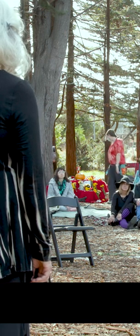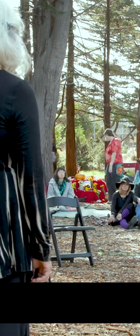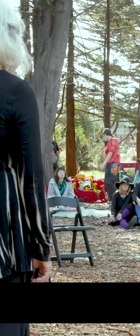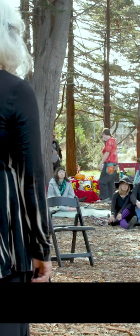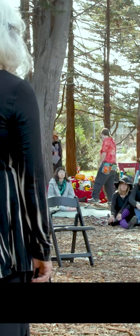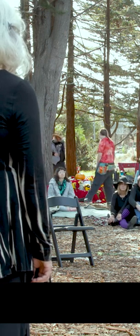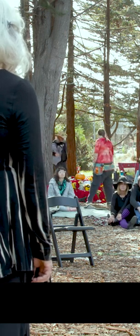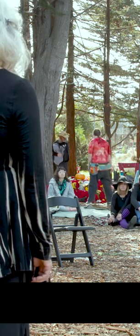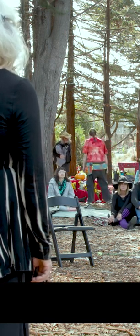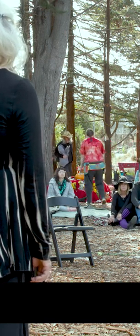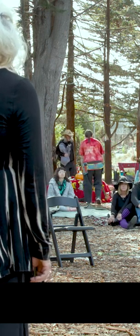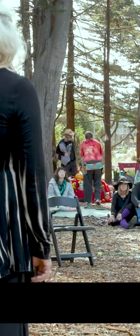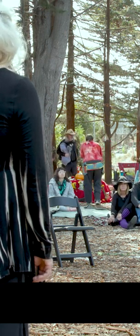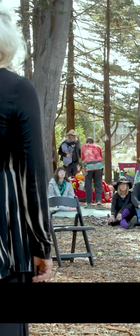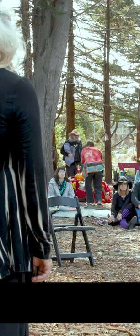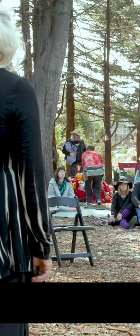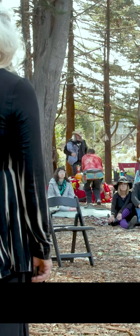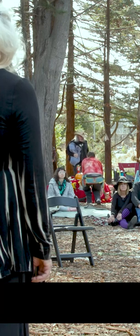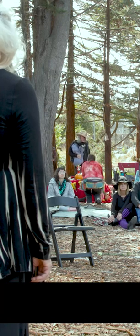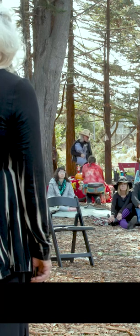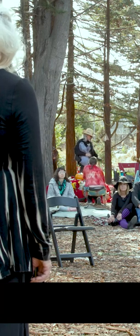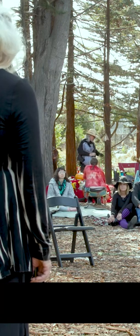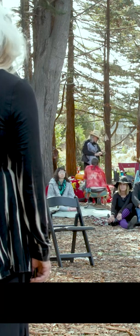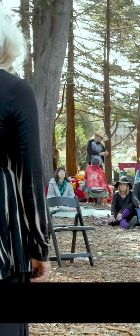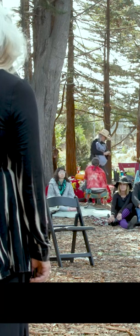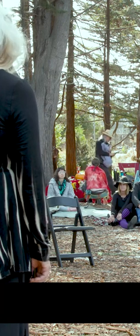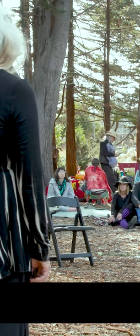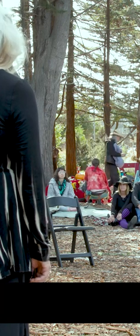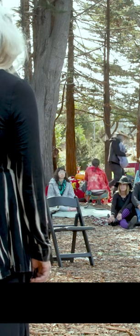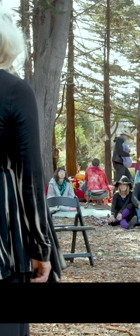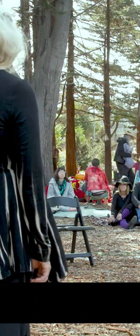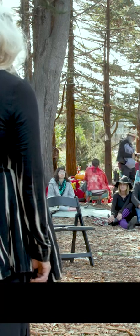Maggie Silverado, Mandy Flynn,